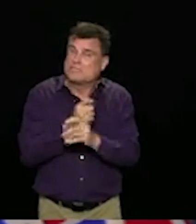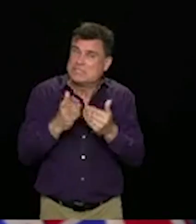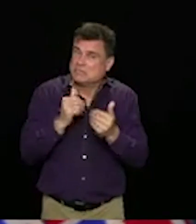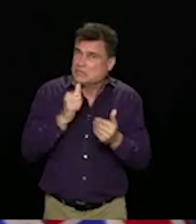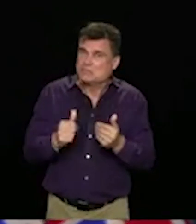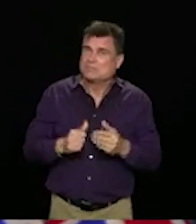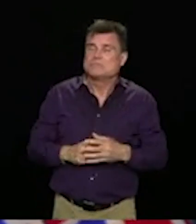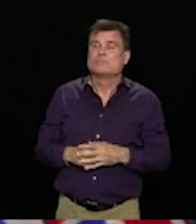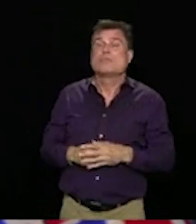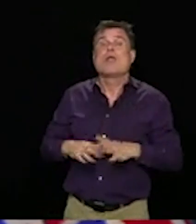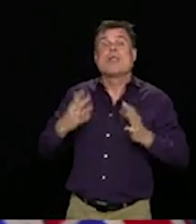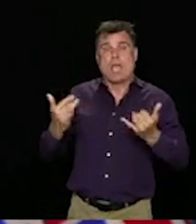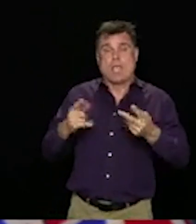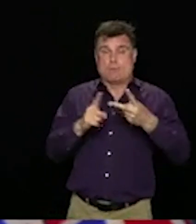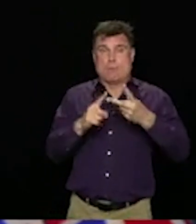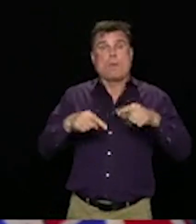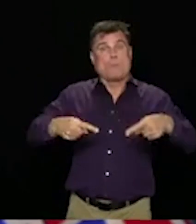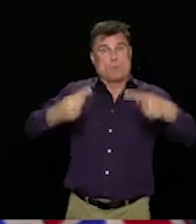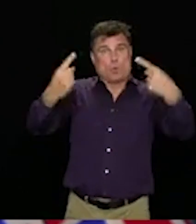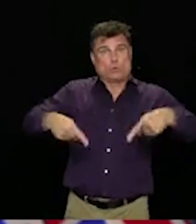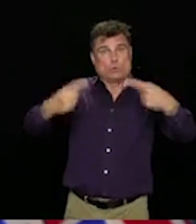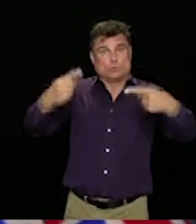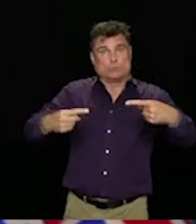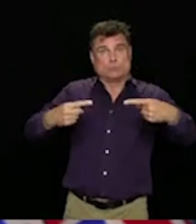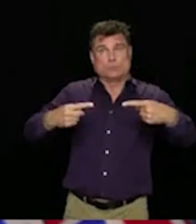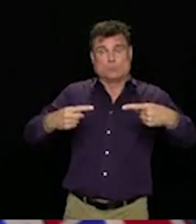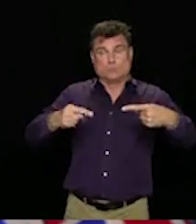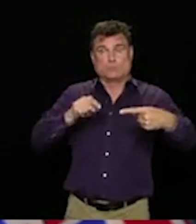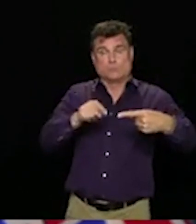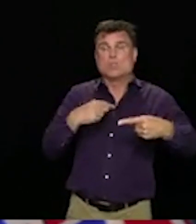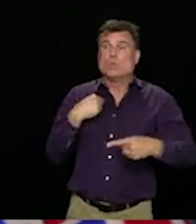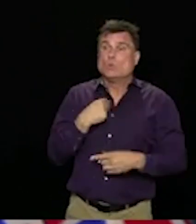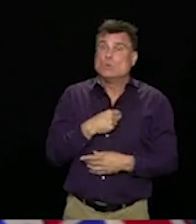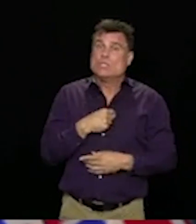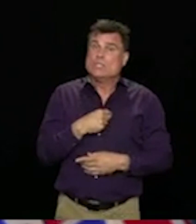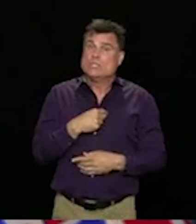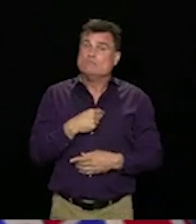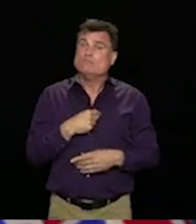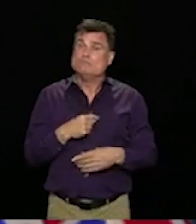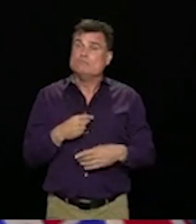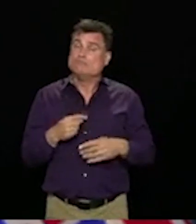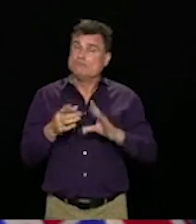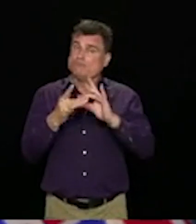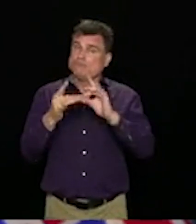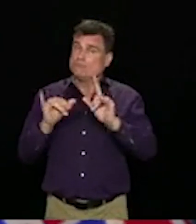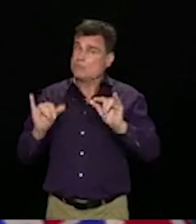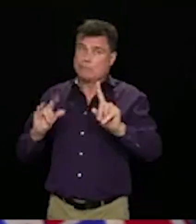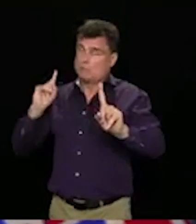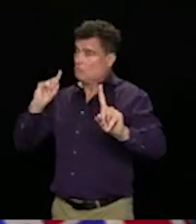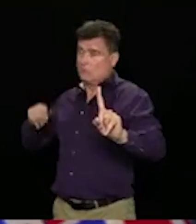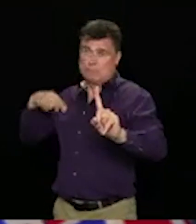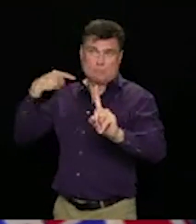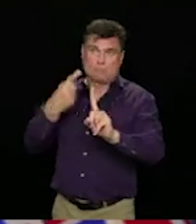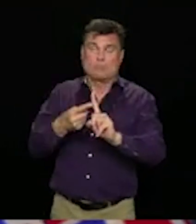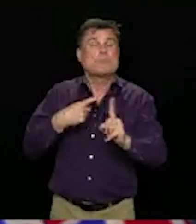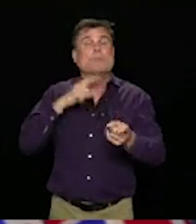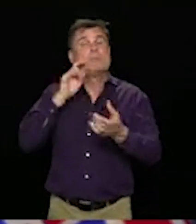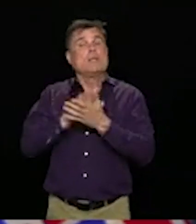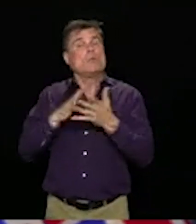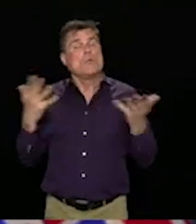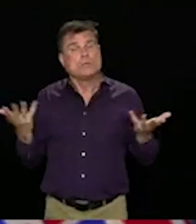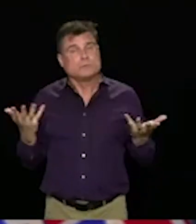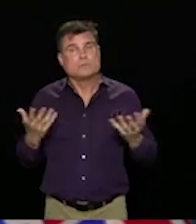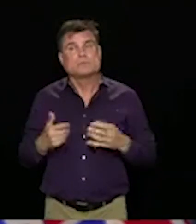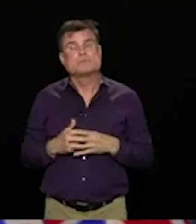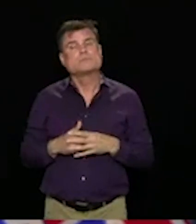In terms of the border, you know, we have been saying that it is important to allow families who have been separated across the border, but that